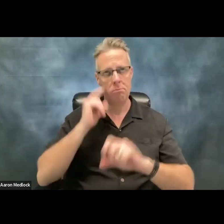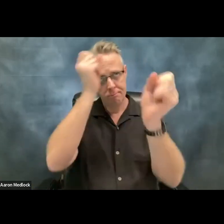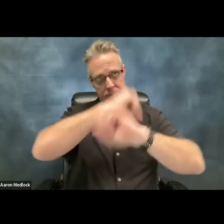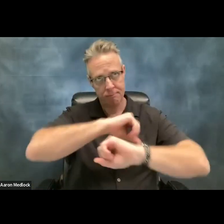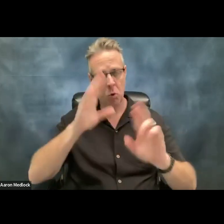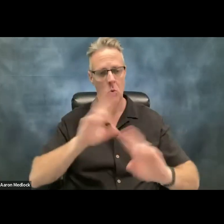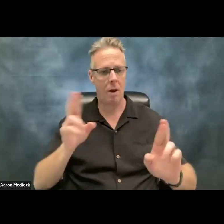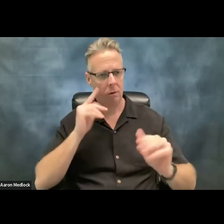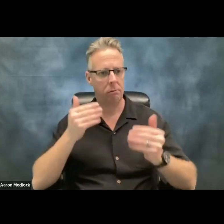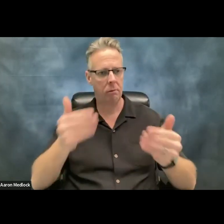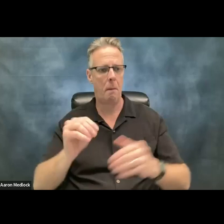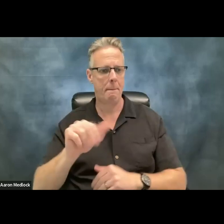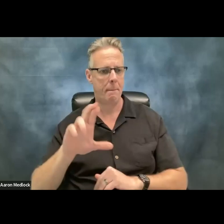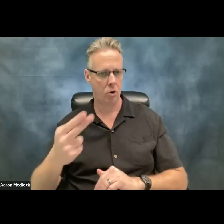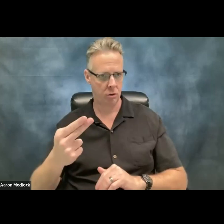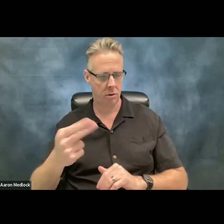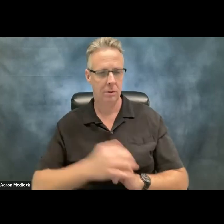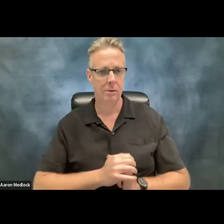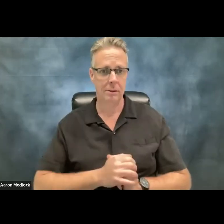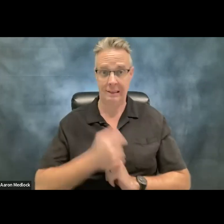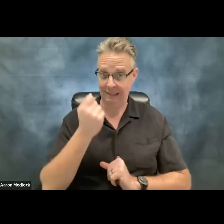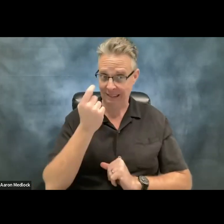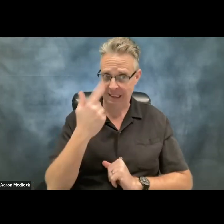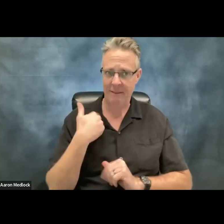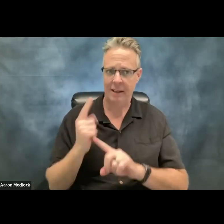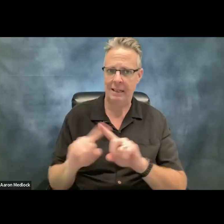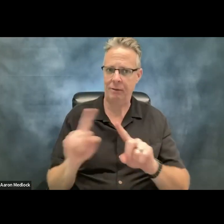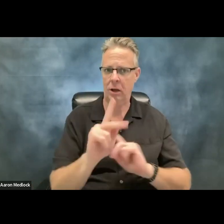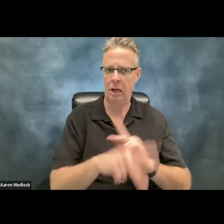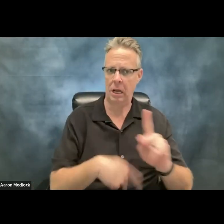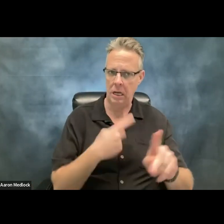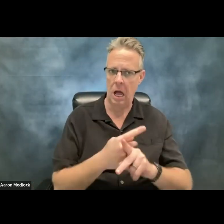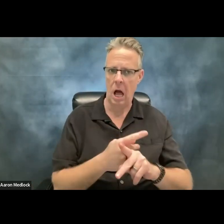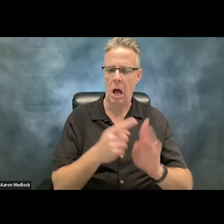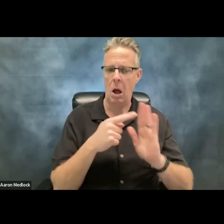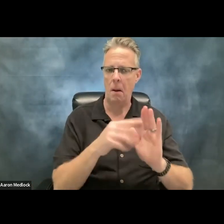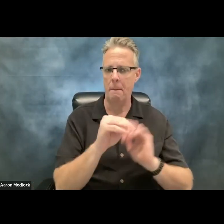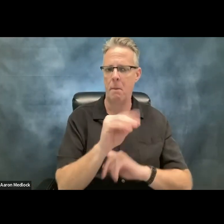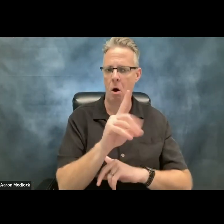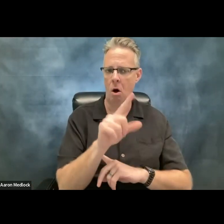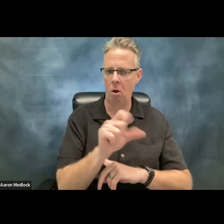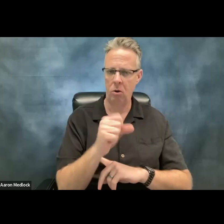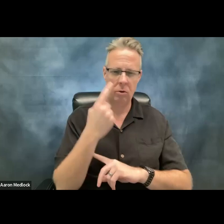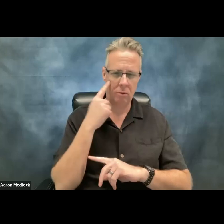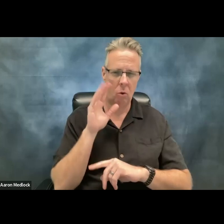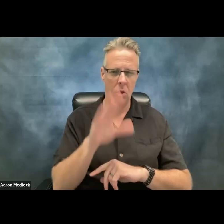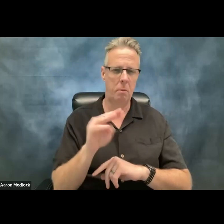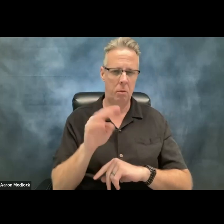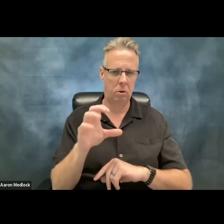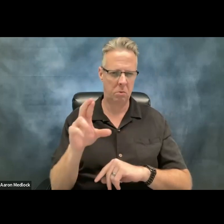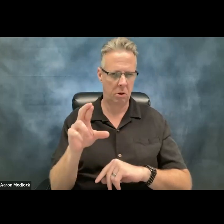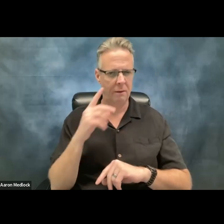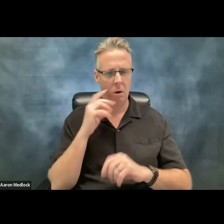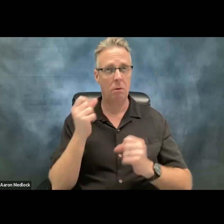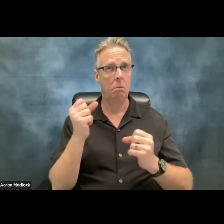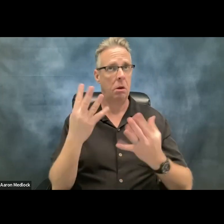March. But also acknowledge that there are different models of mobile crisis response, many of which have been operating in Washington